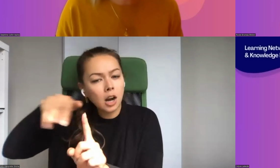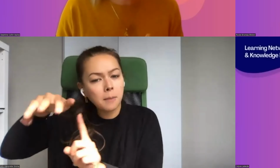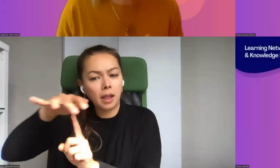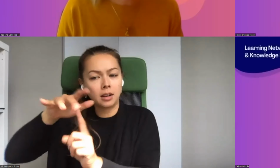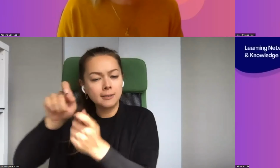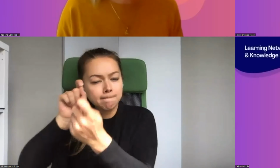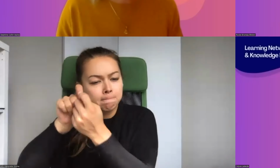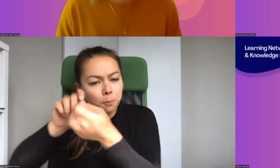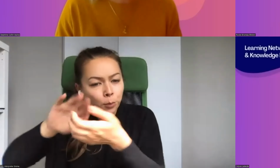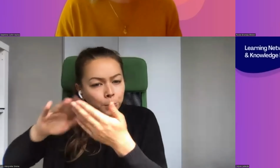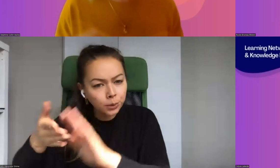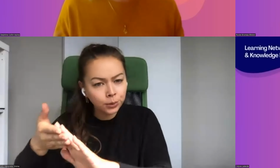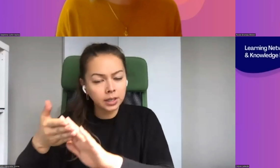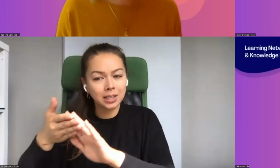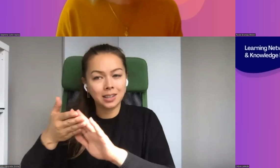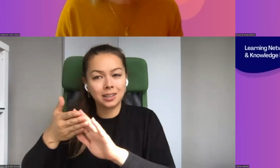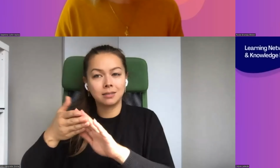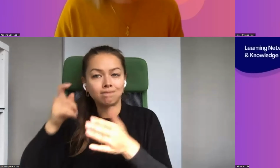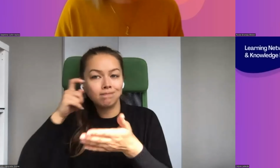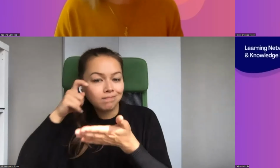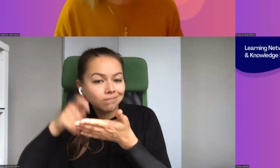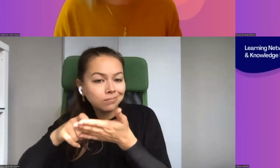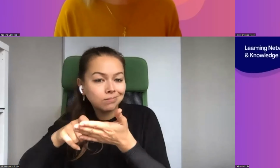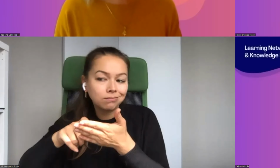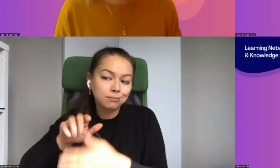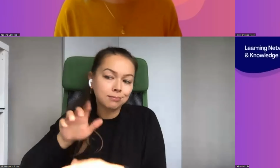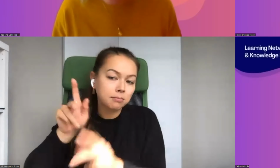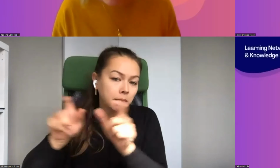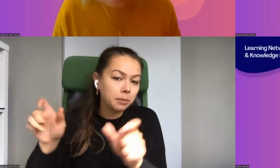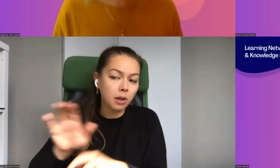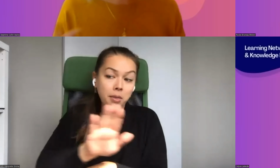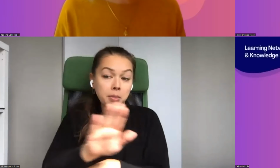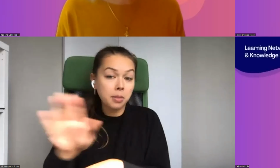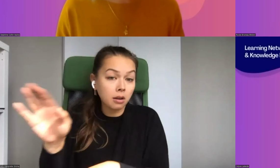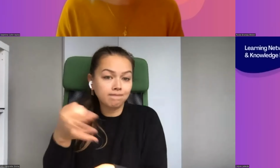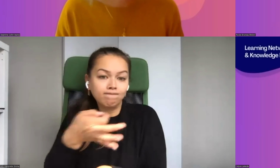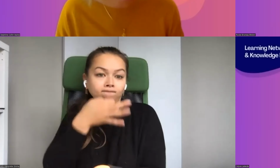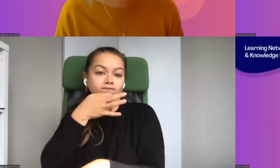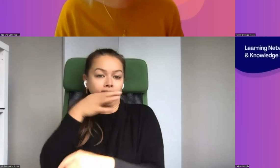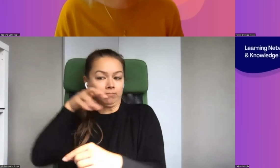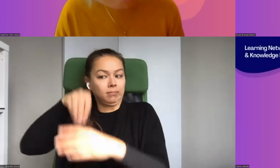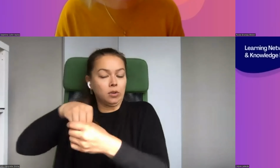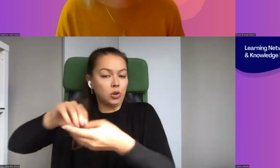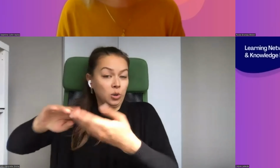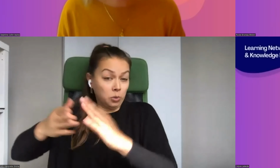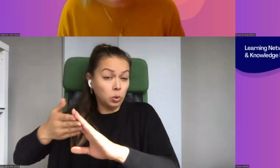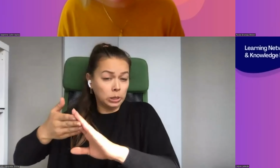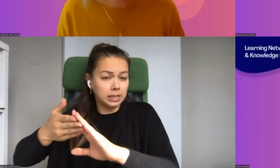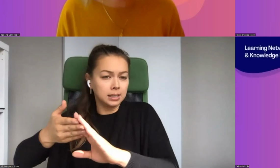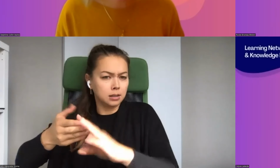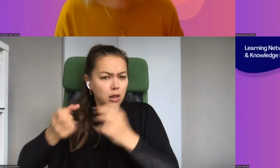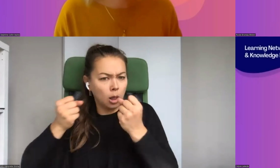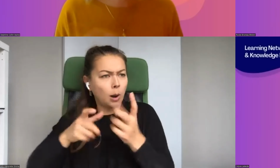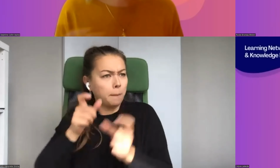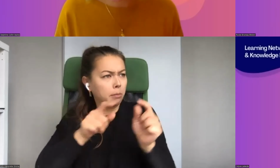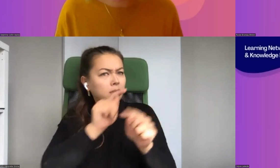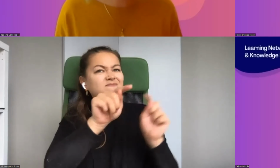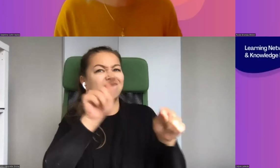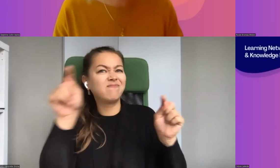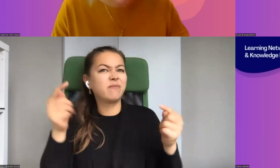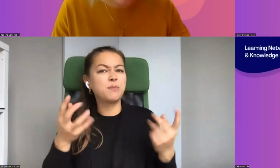that it can recognize people's expertise within communities. For myself, you know, I have some affinities with